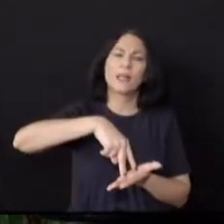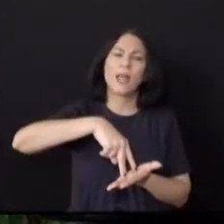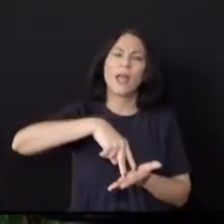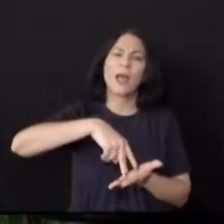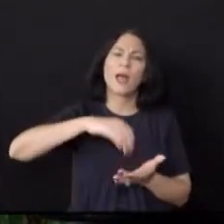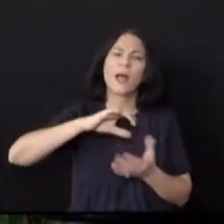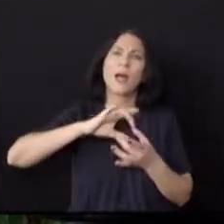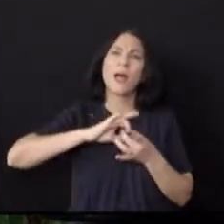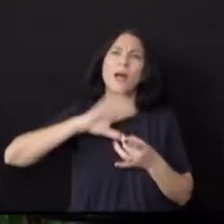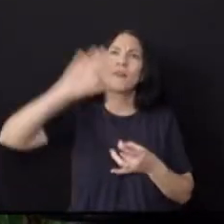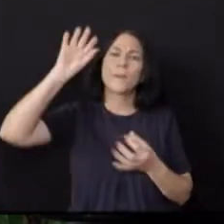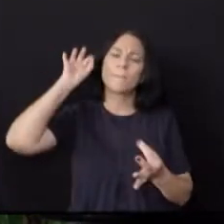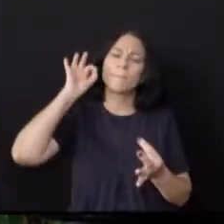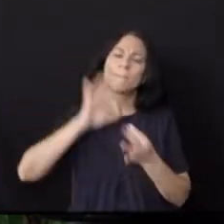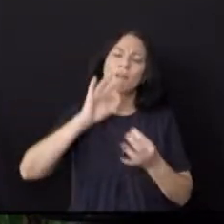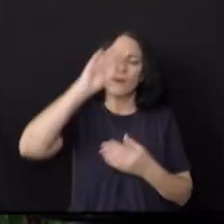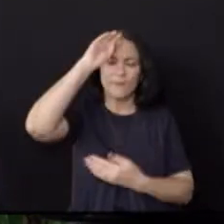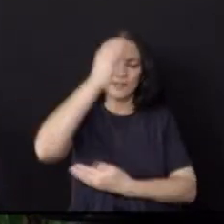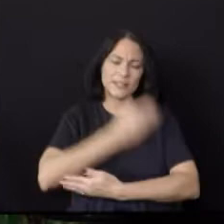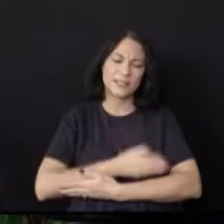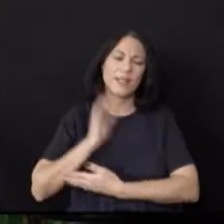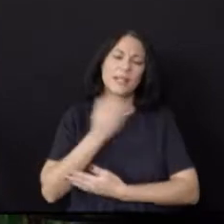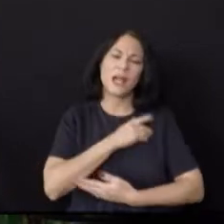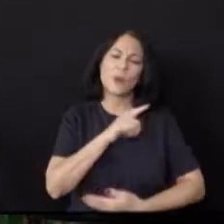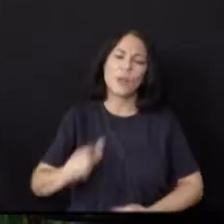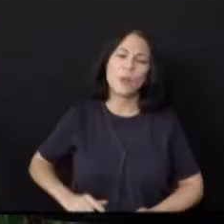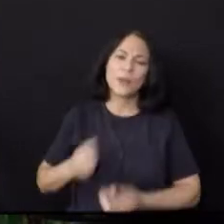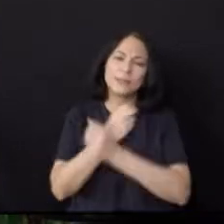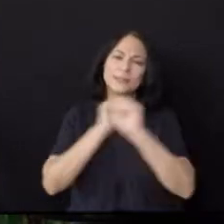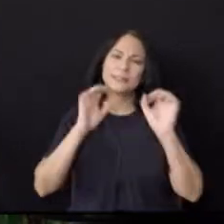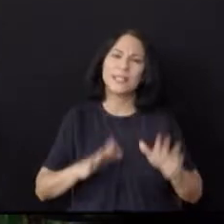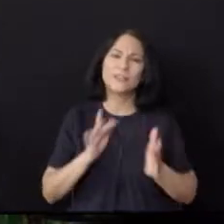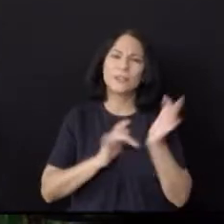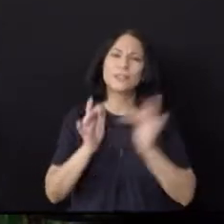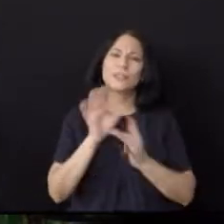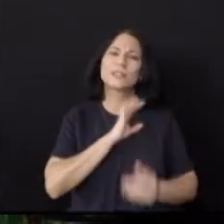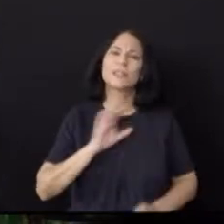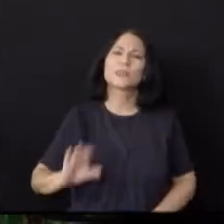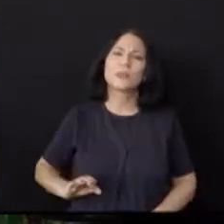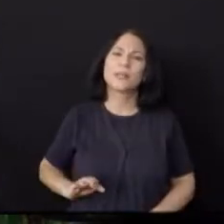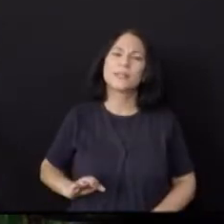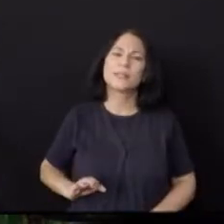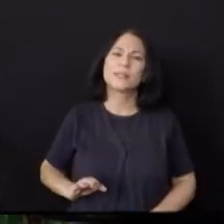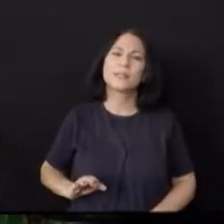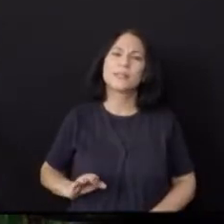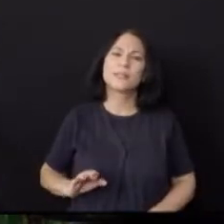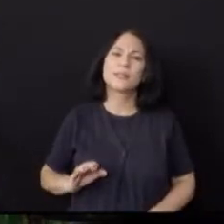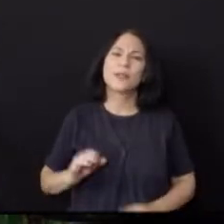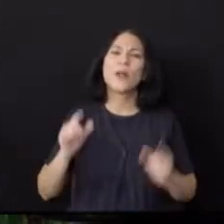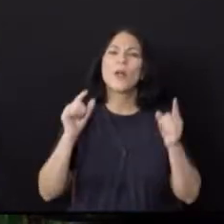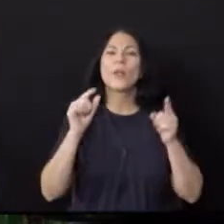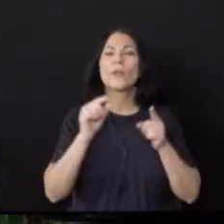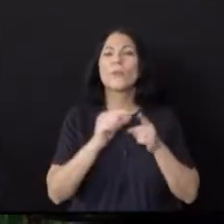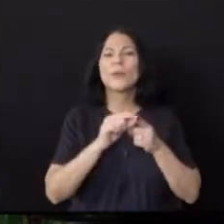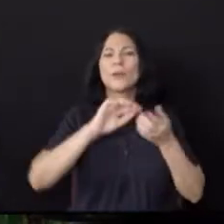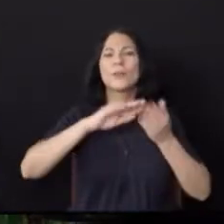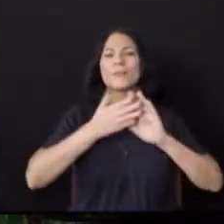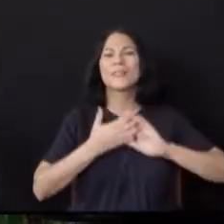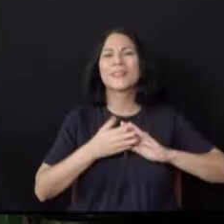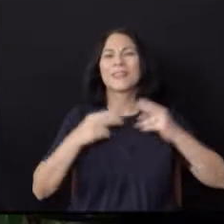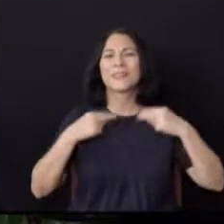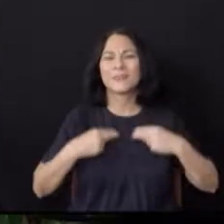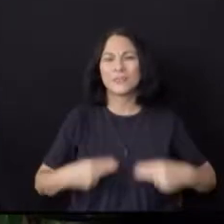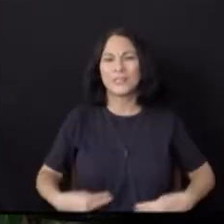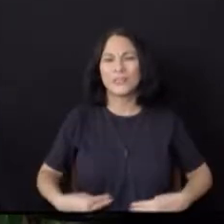of your perfect Son, our Lord, our Savior, Jesus Christ. The Word made